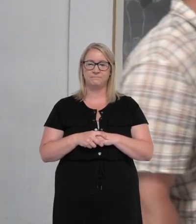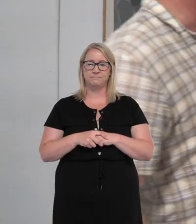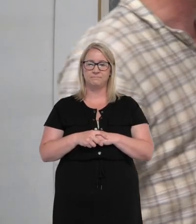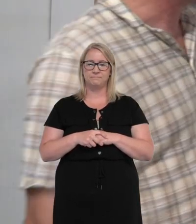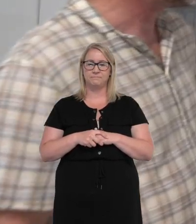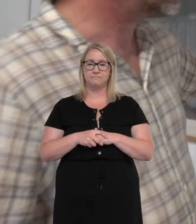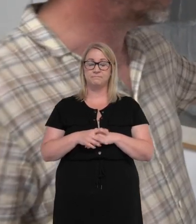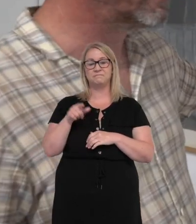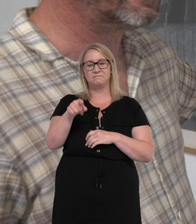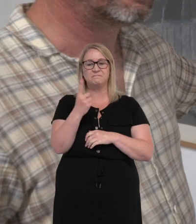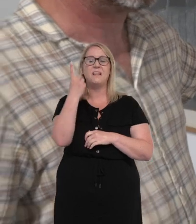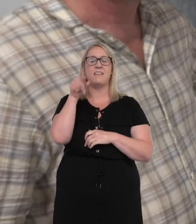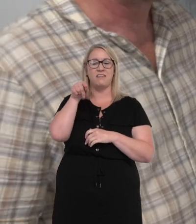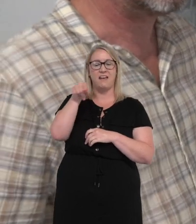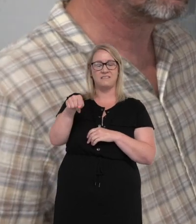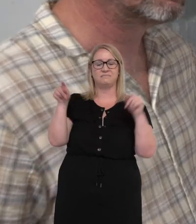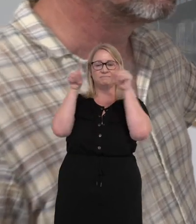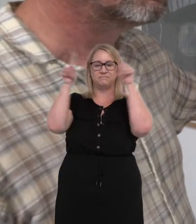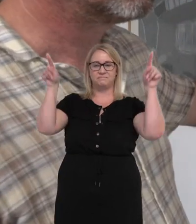There's another portrait.